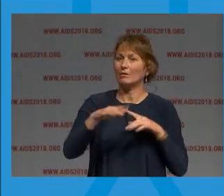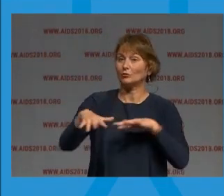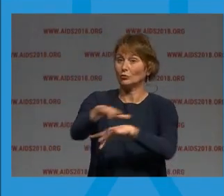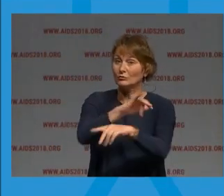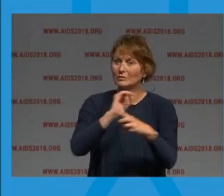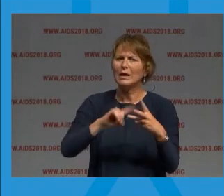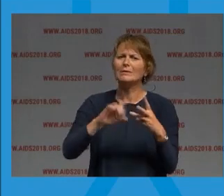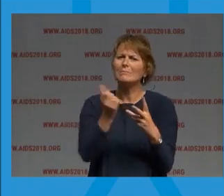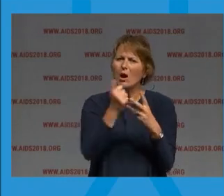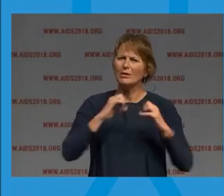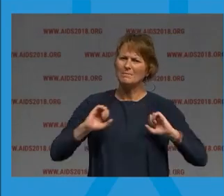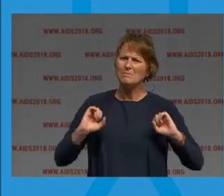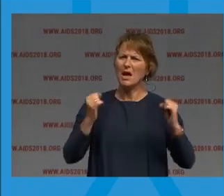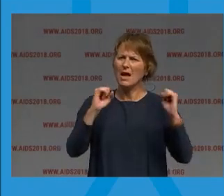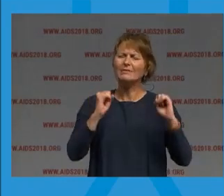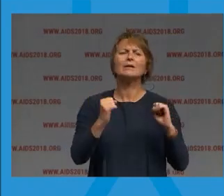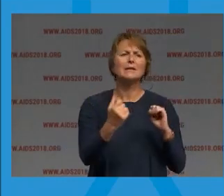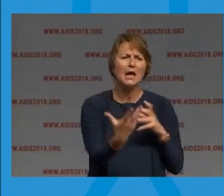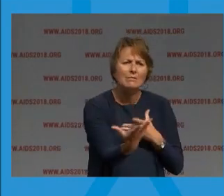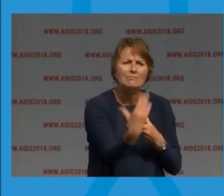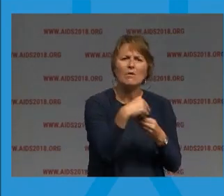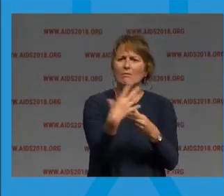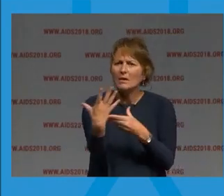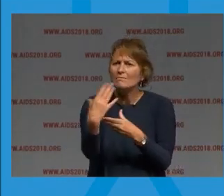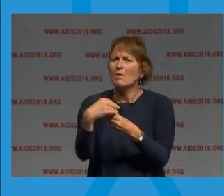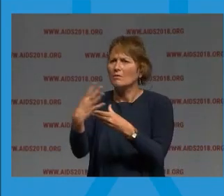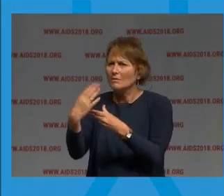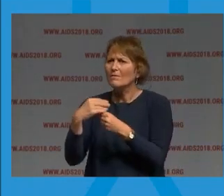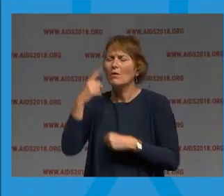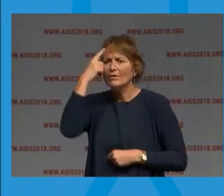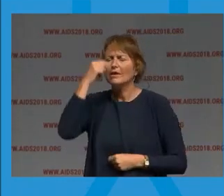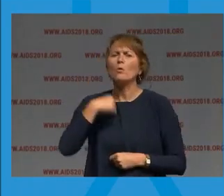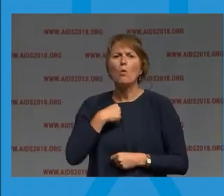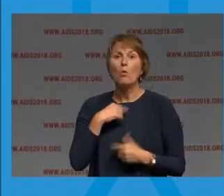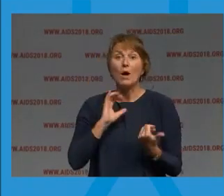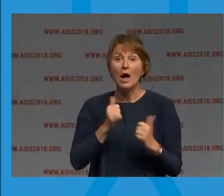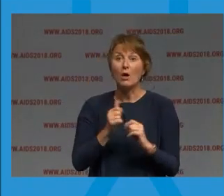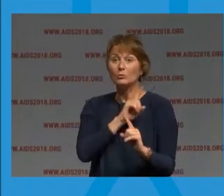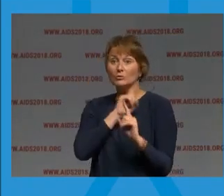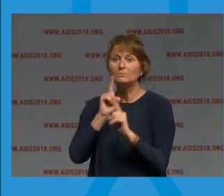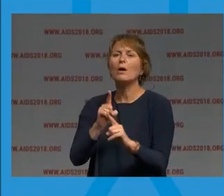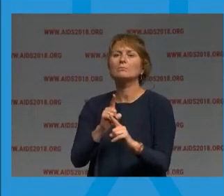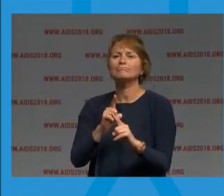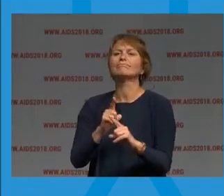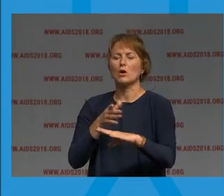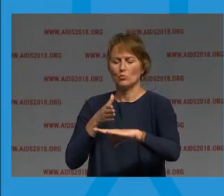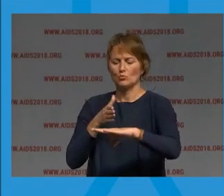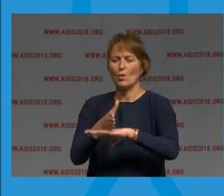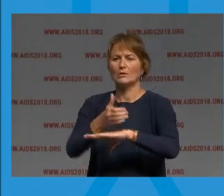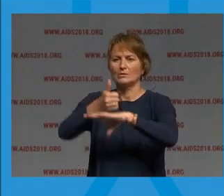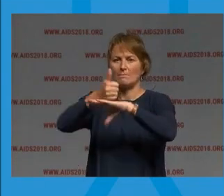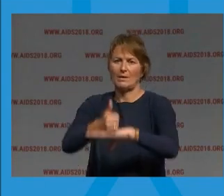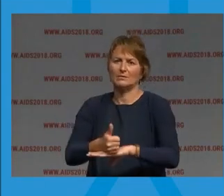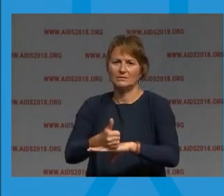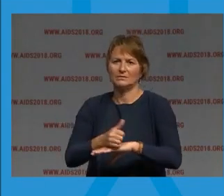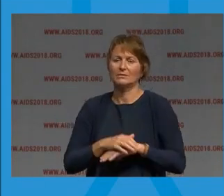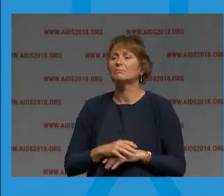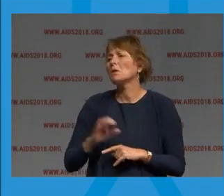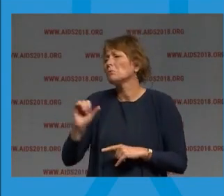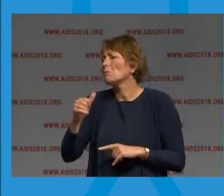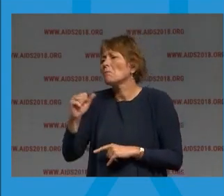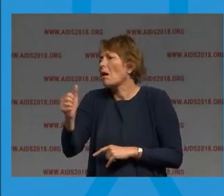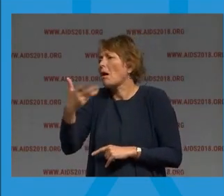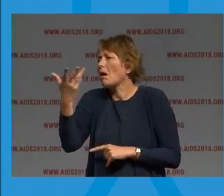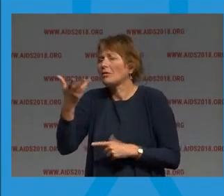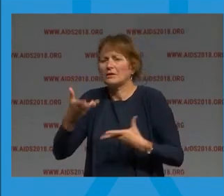the HIV/AIDS response and promote a rights-based response to other health issues and economic issues in